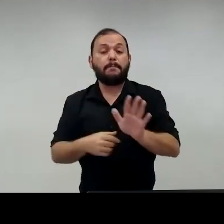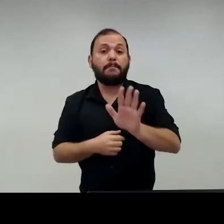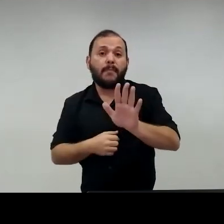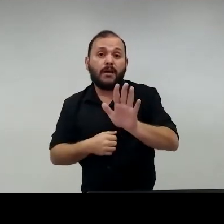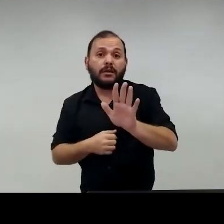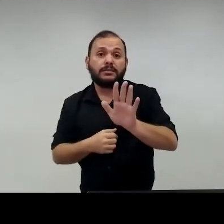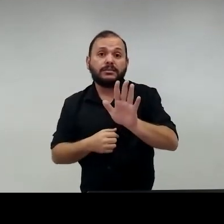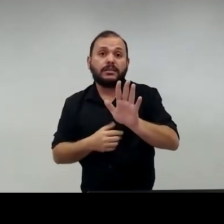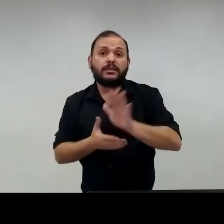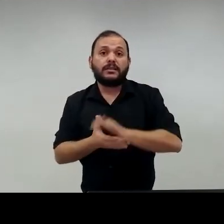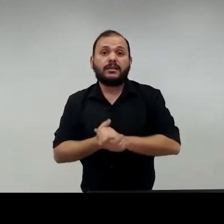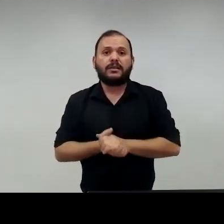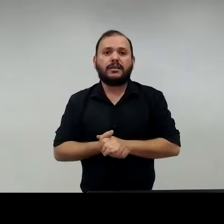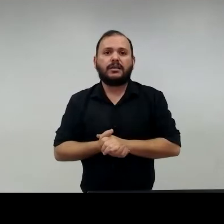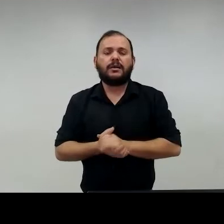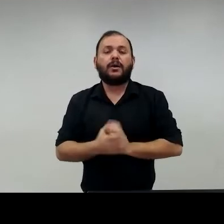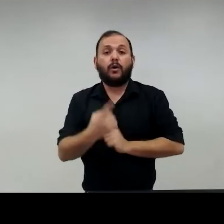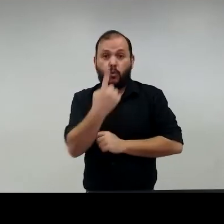one student